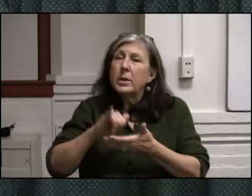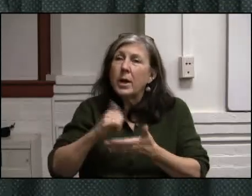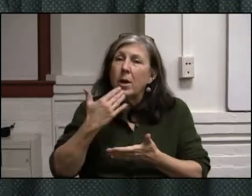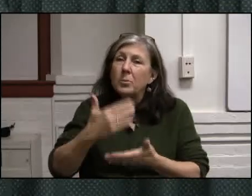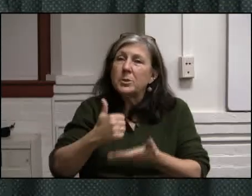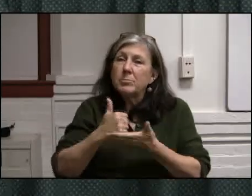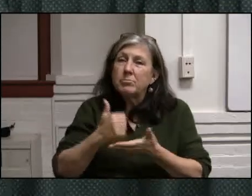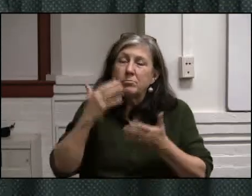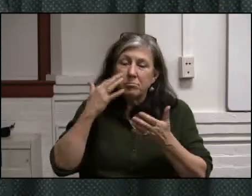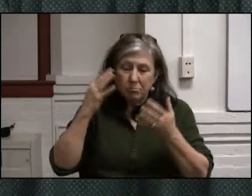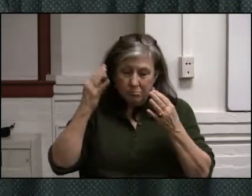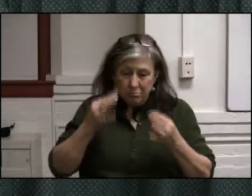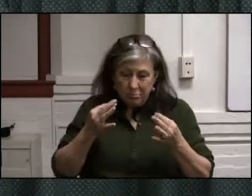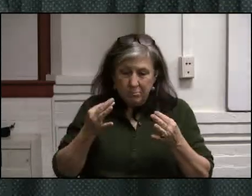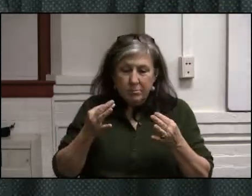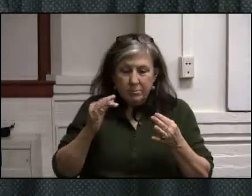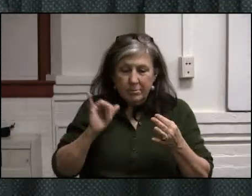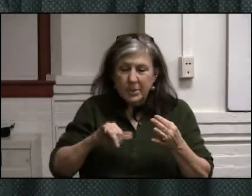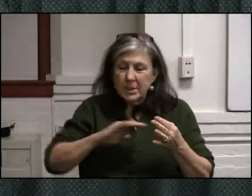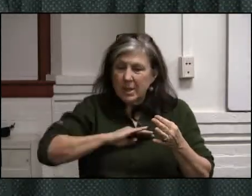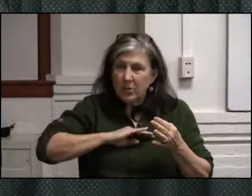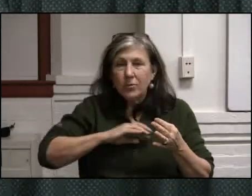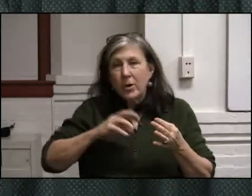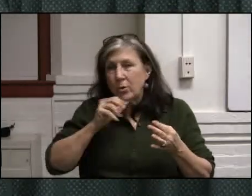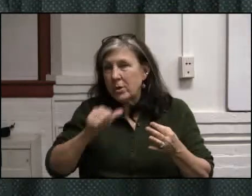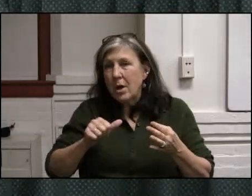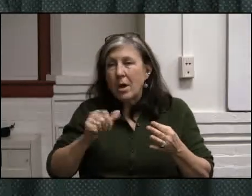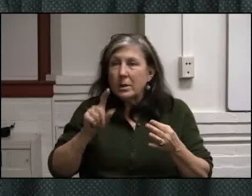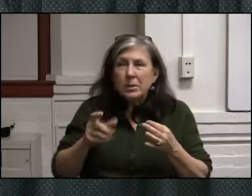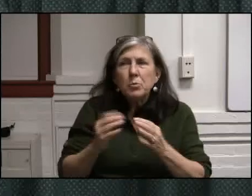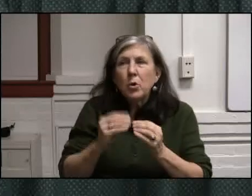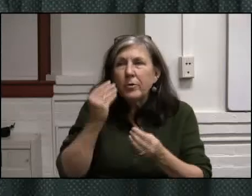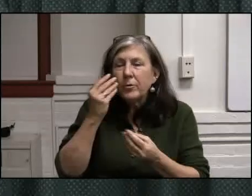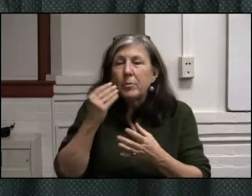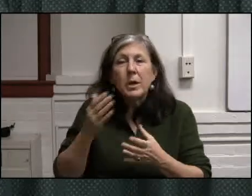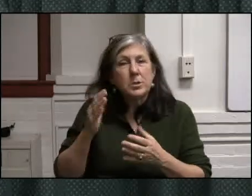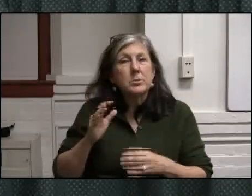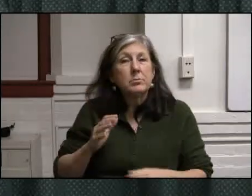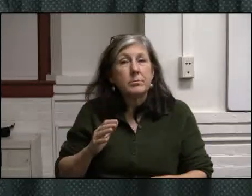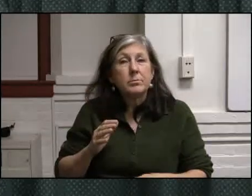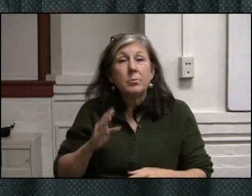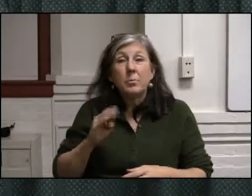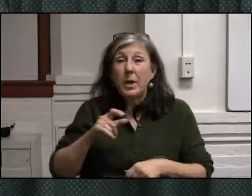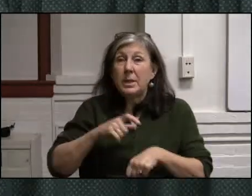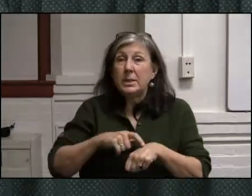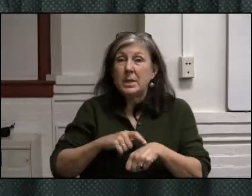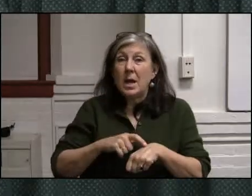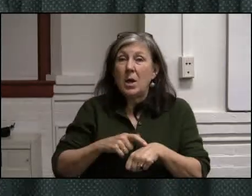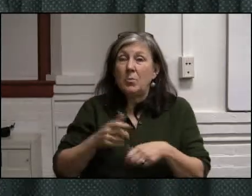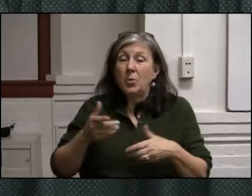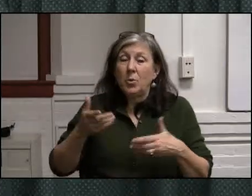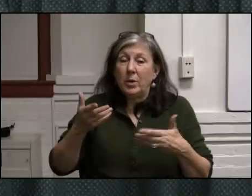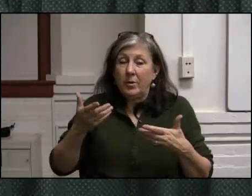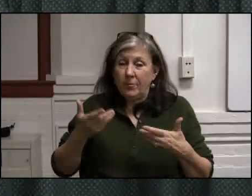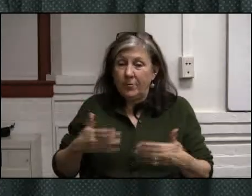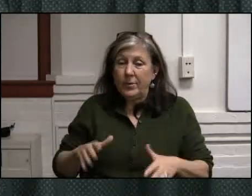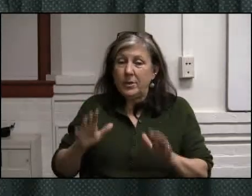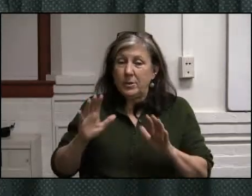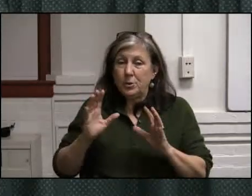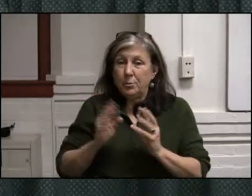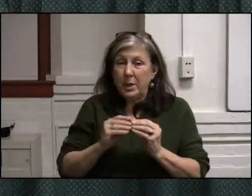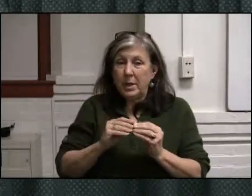still want some more information about, so we would go get that for you. But by the time we get to close of business on the